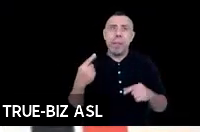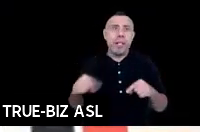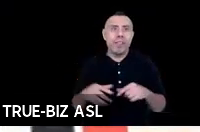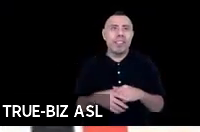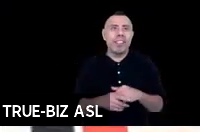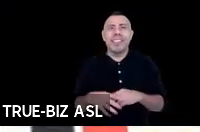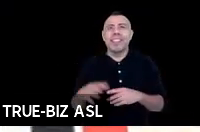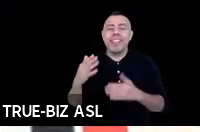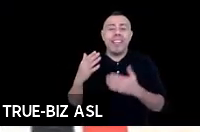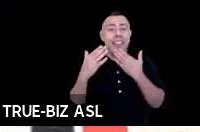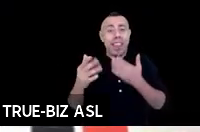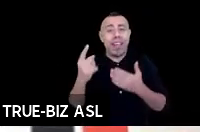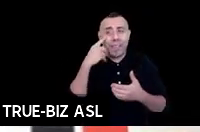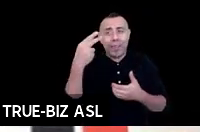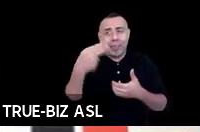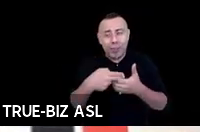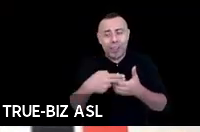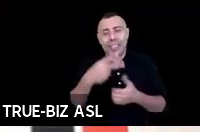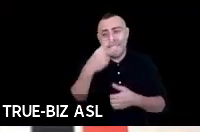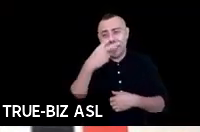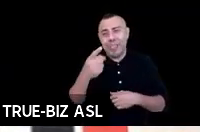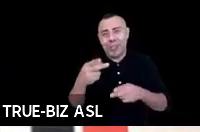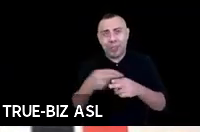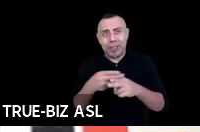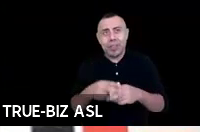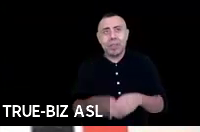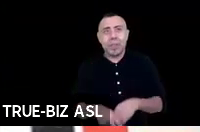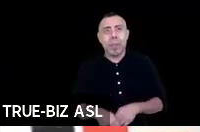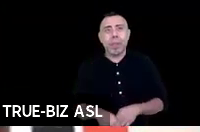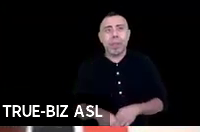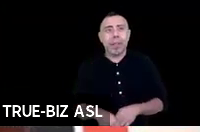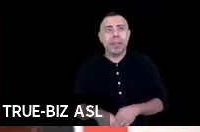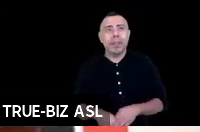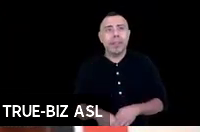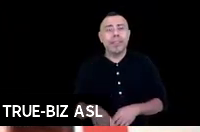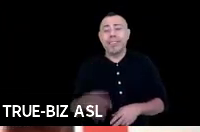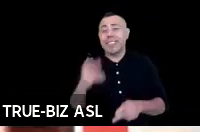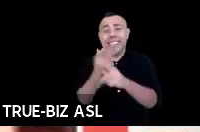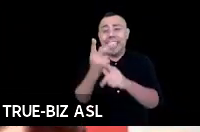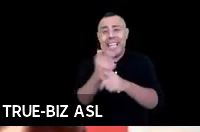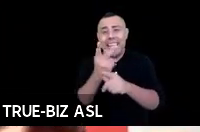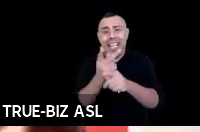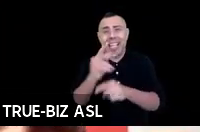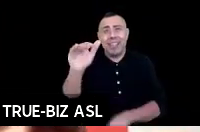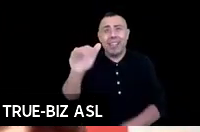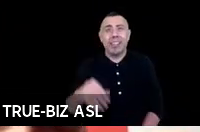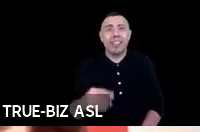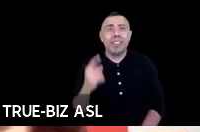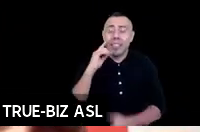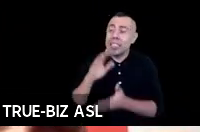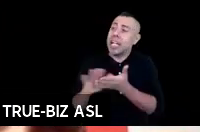us. We'll see you soon. Right. Be well. All right. Take care. Nice